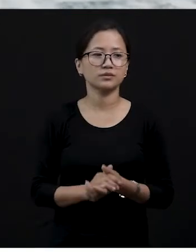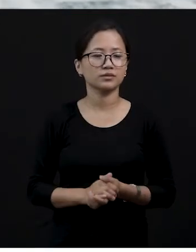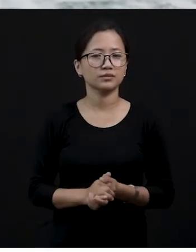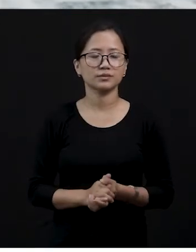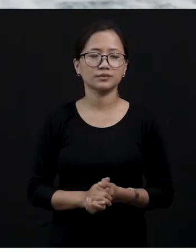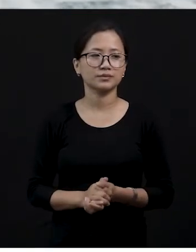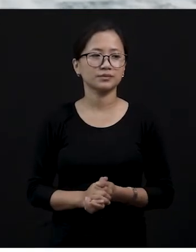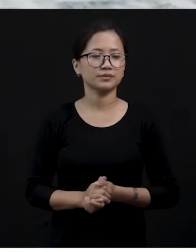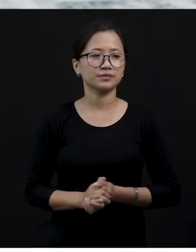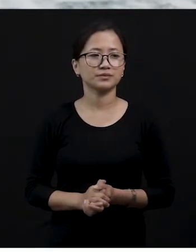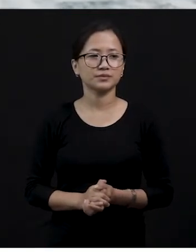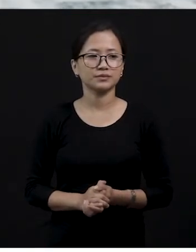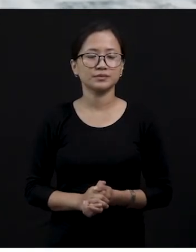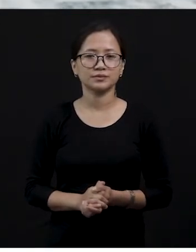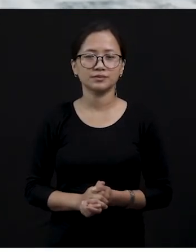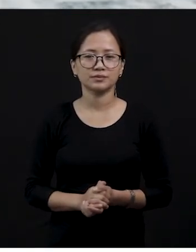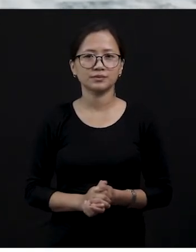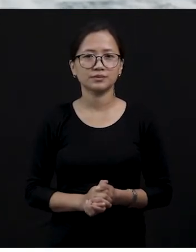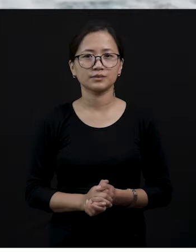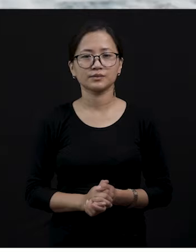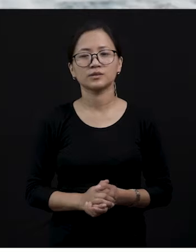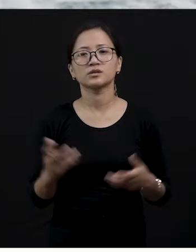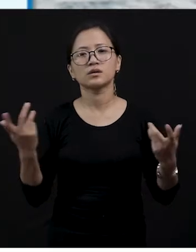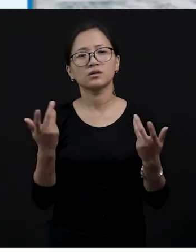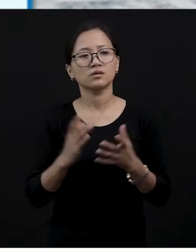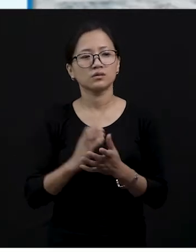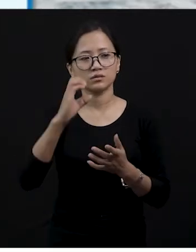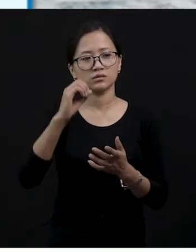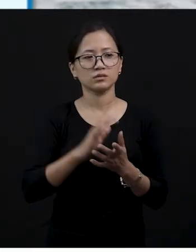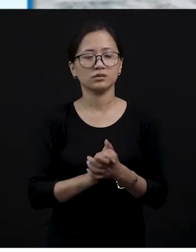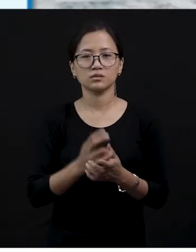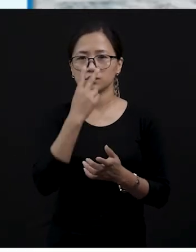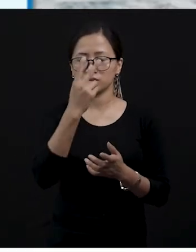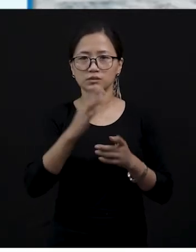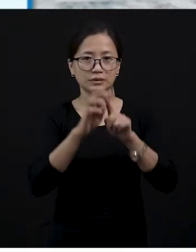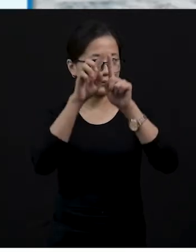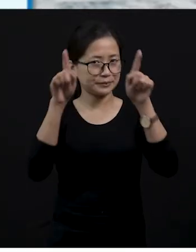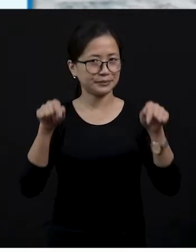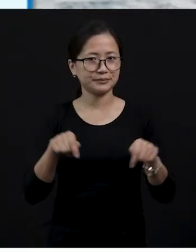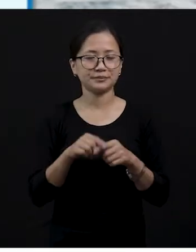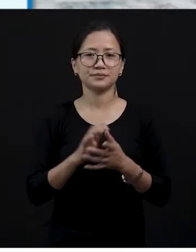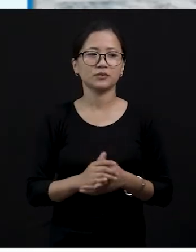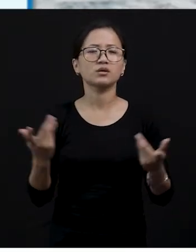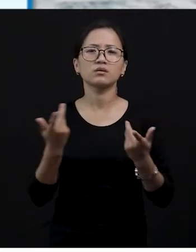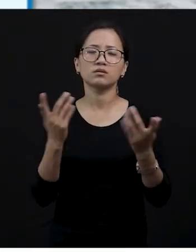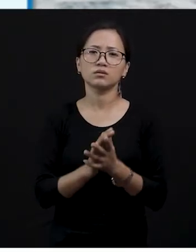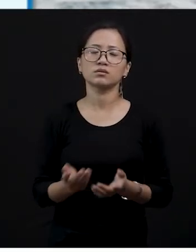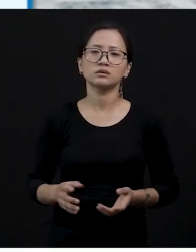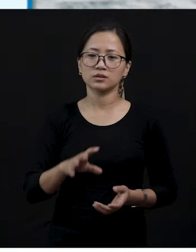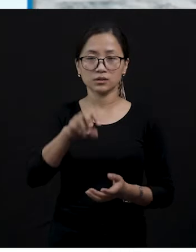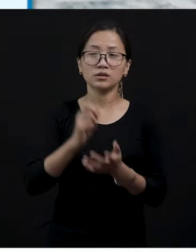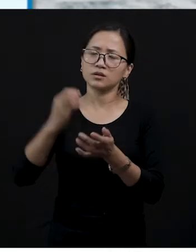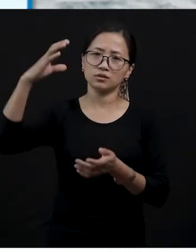clouds. Yes, clouds. So this is how clouds are formed. And how? From where do they